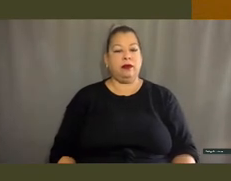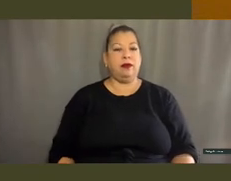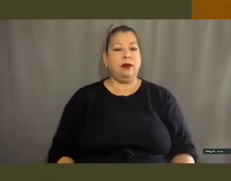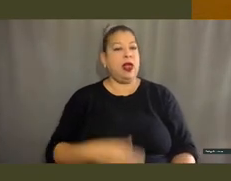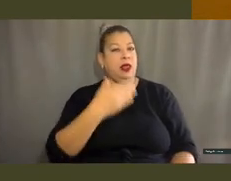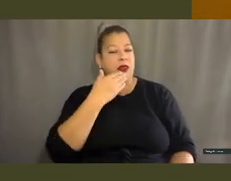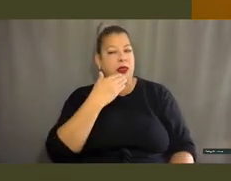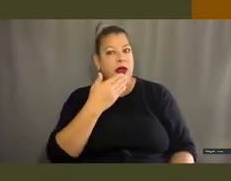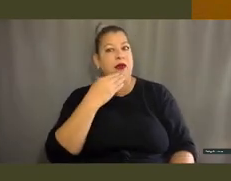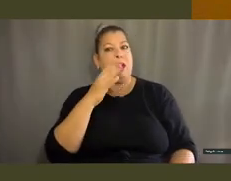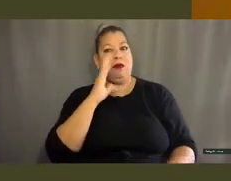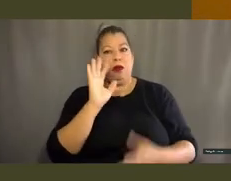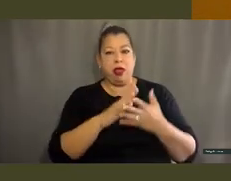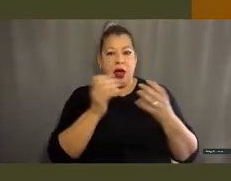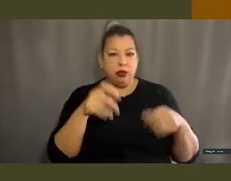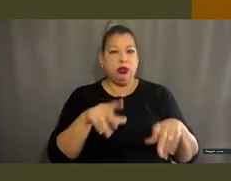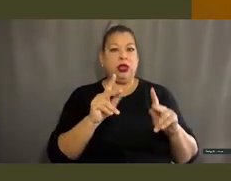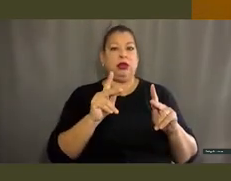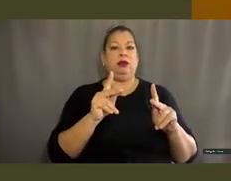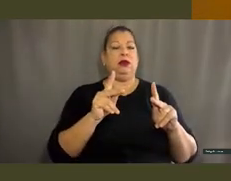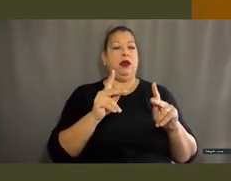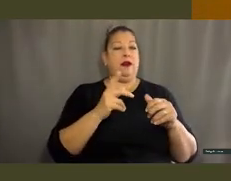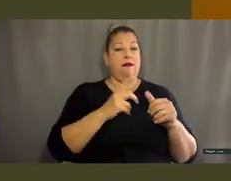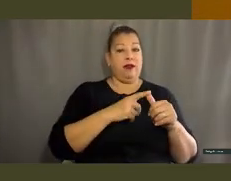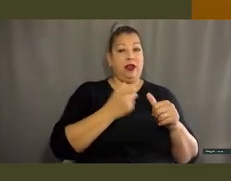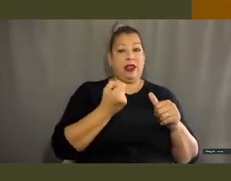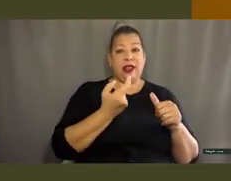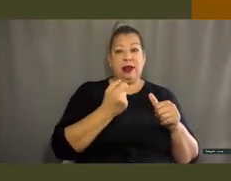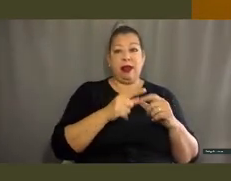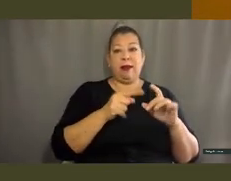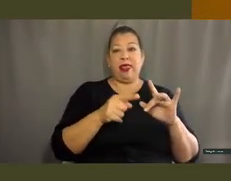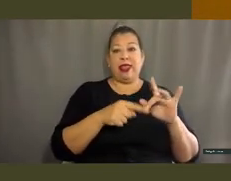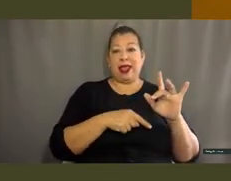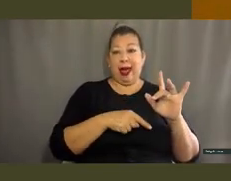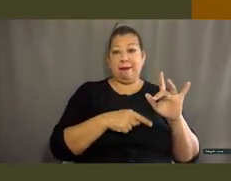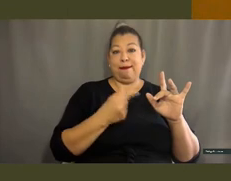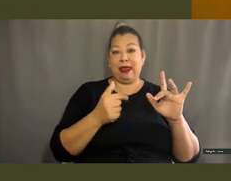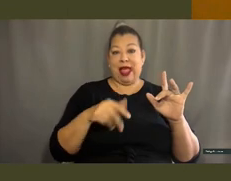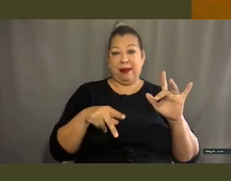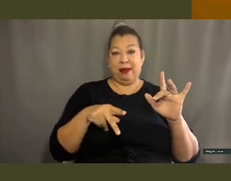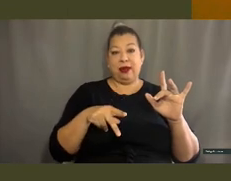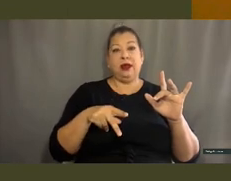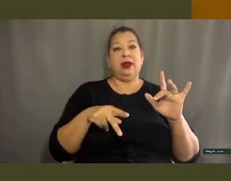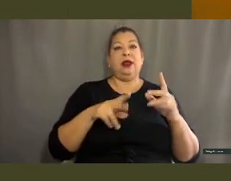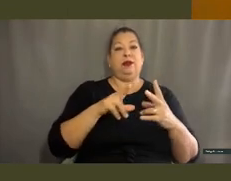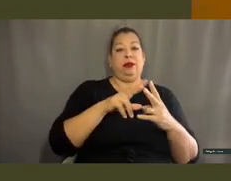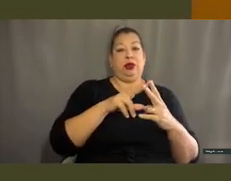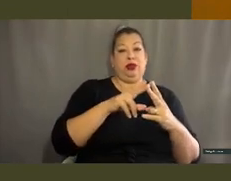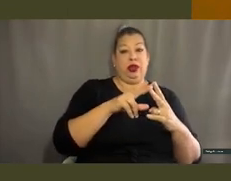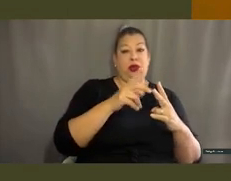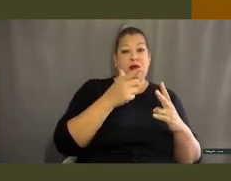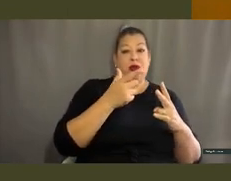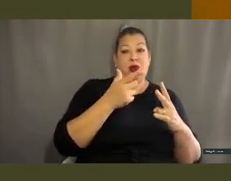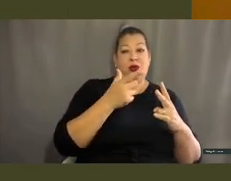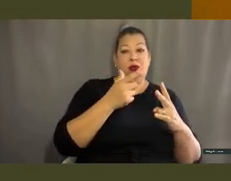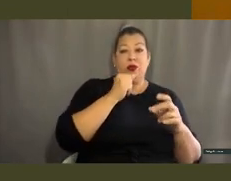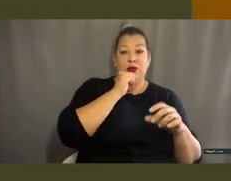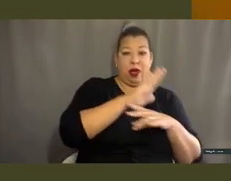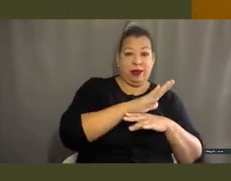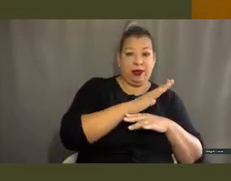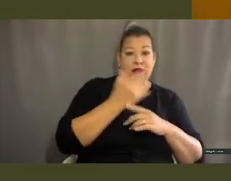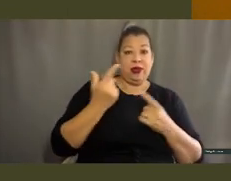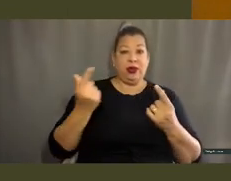also. I mean, first a little bit about the gap that you're asking about. I mean, we do this sort of emissions gap report from the UN Environment every